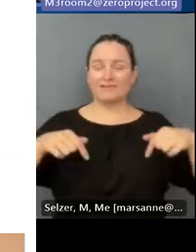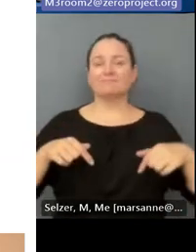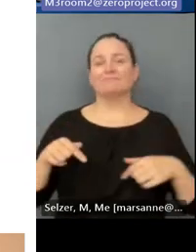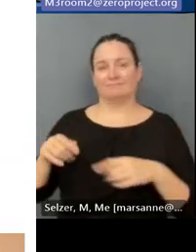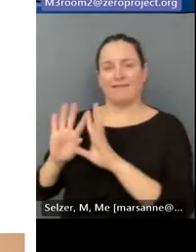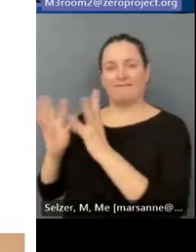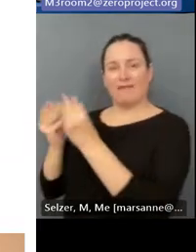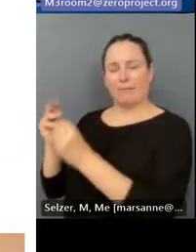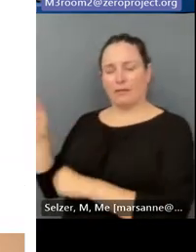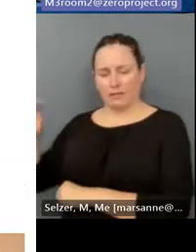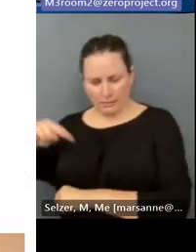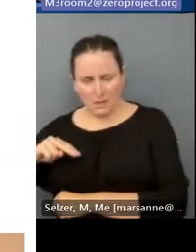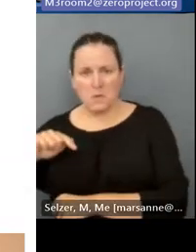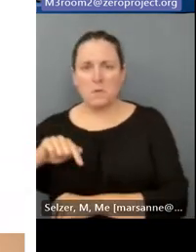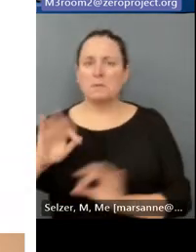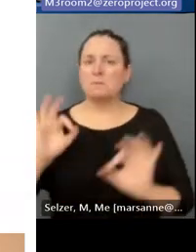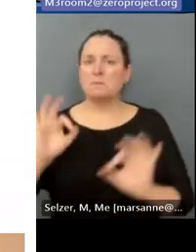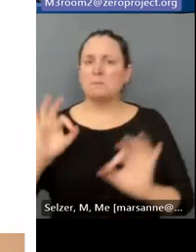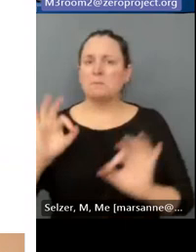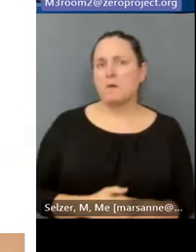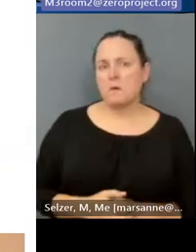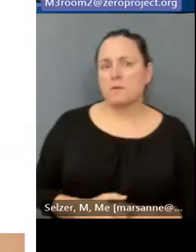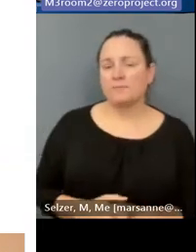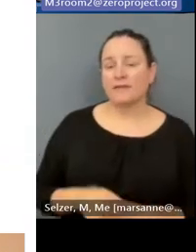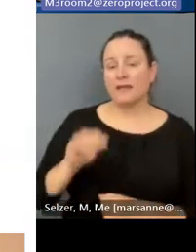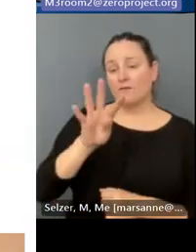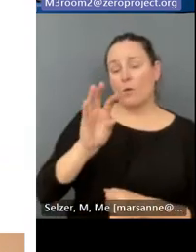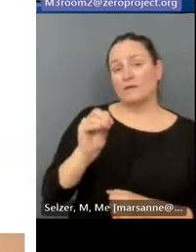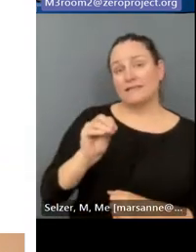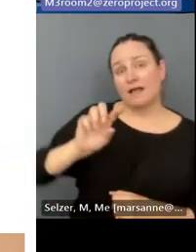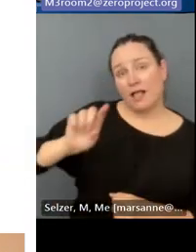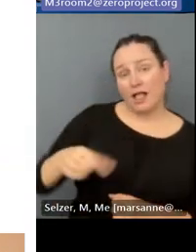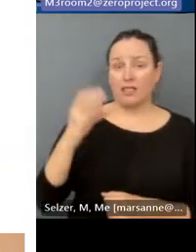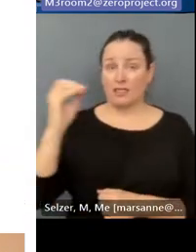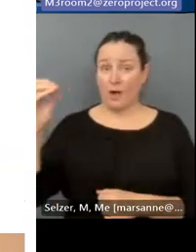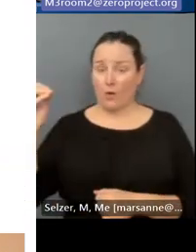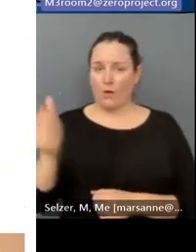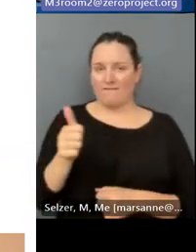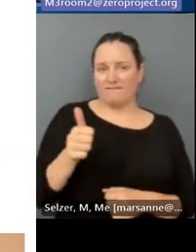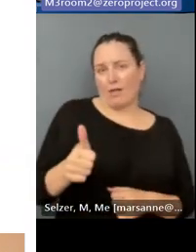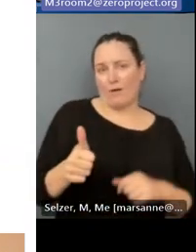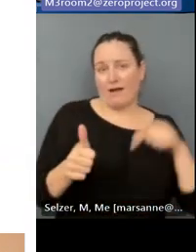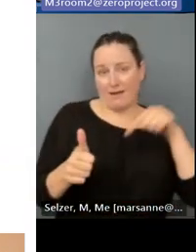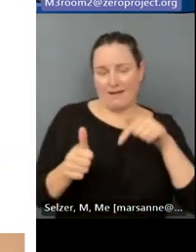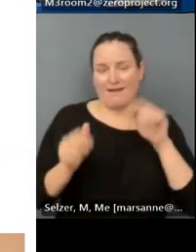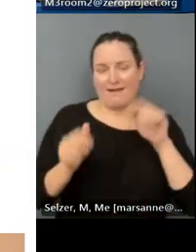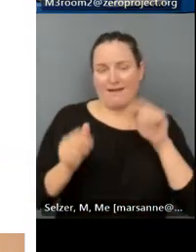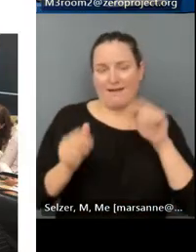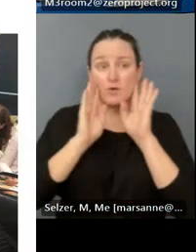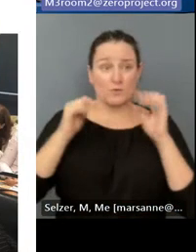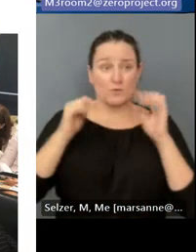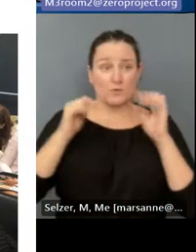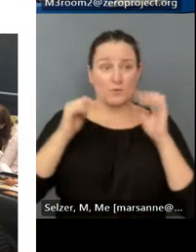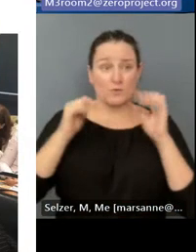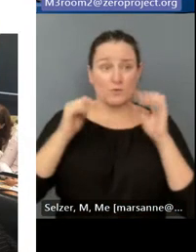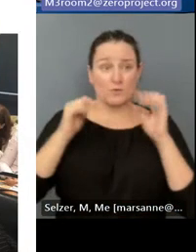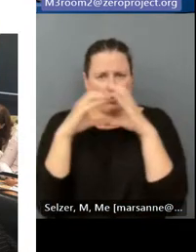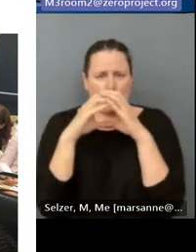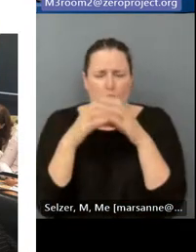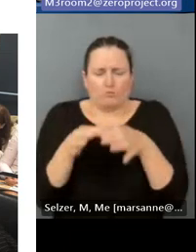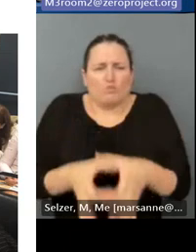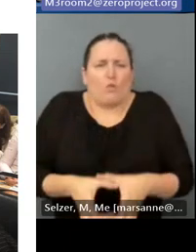country. Today, we have 40,000 followers, which in a country of 3.5 million is fairly significant.